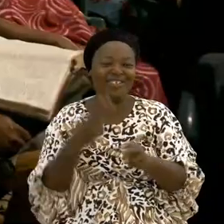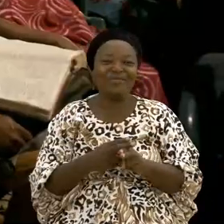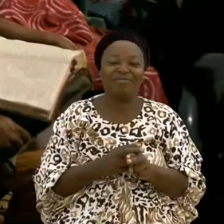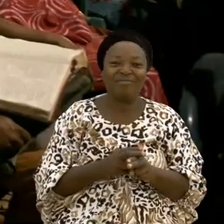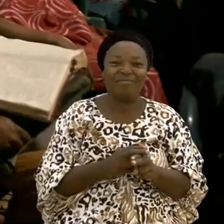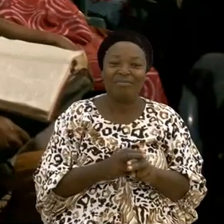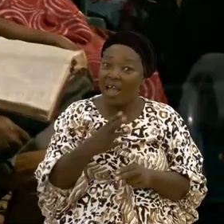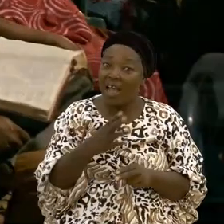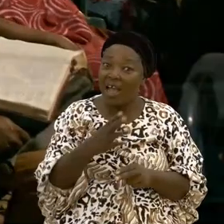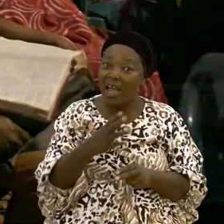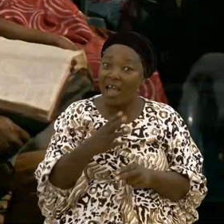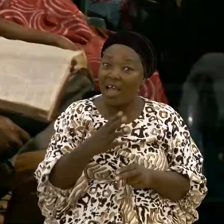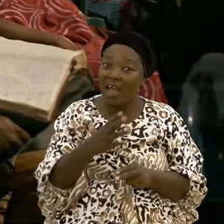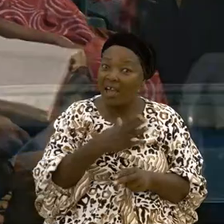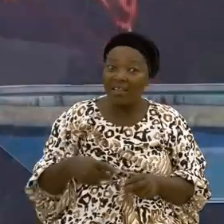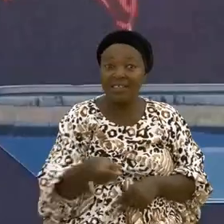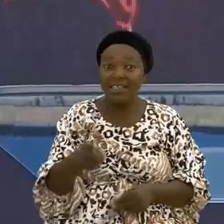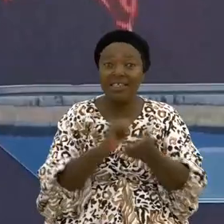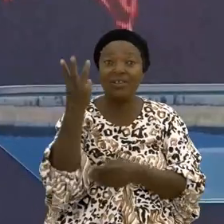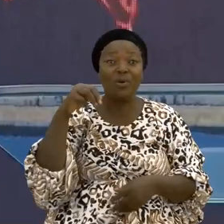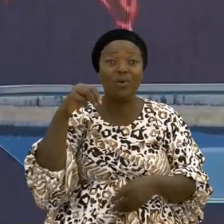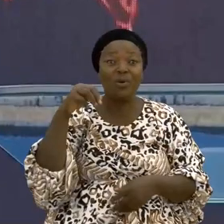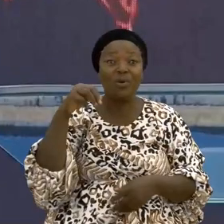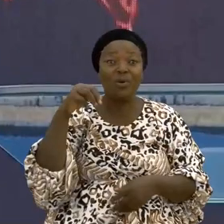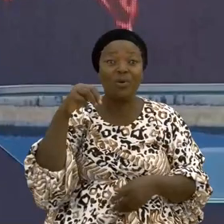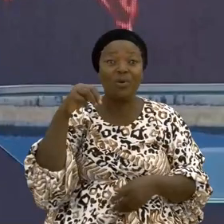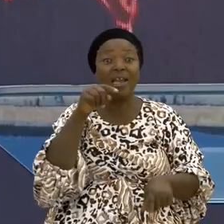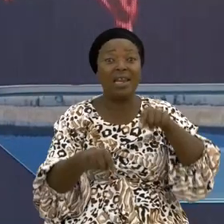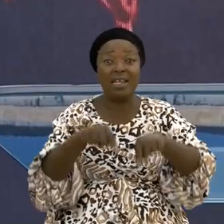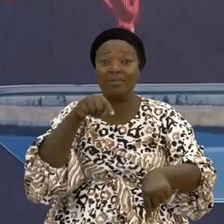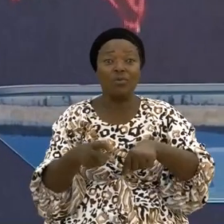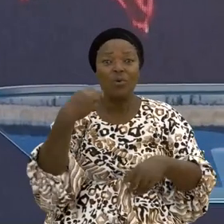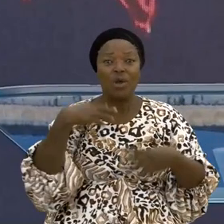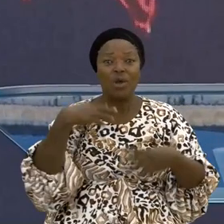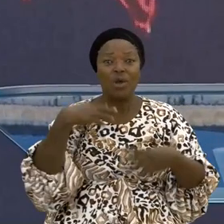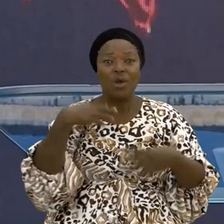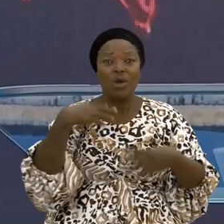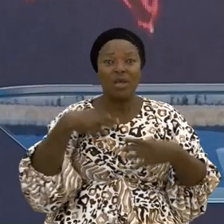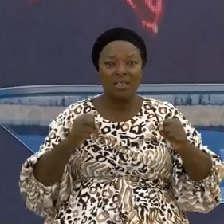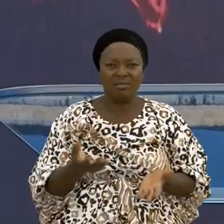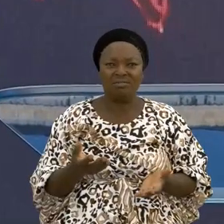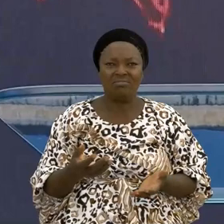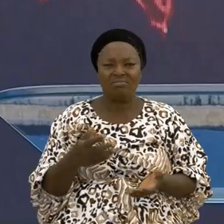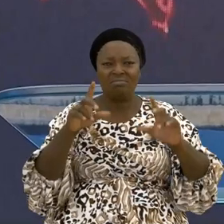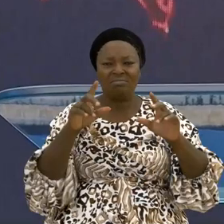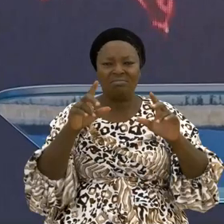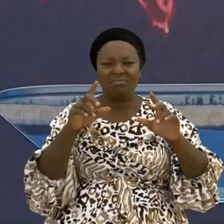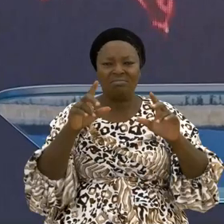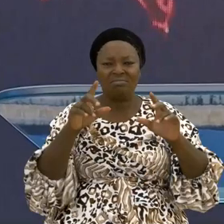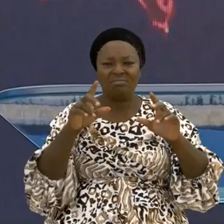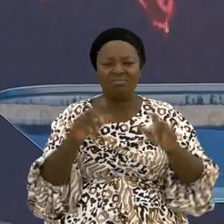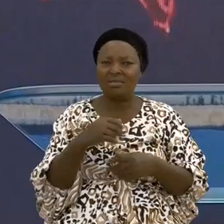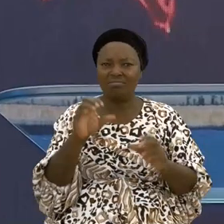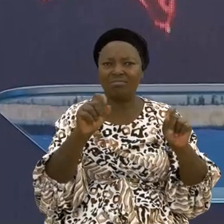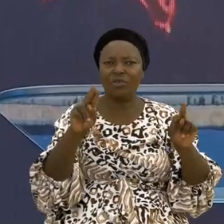name. And they that were lame were healed. Paralyzed, they were healed. Stroke, they were